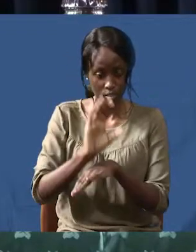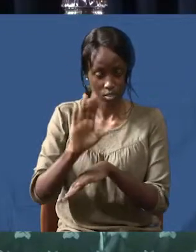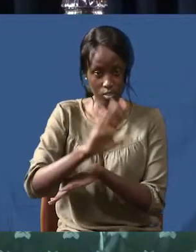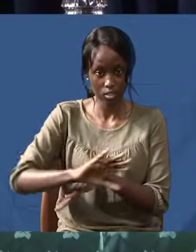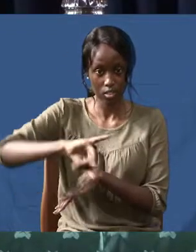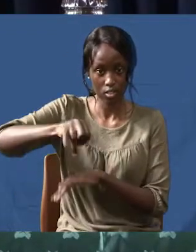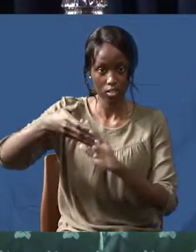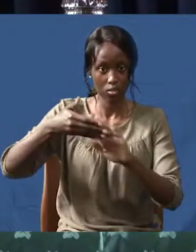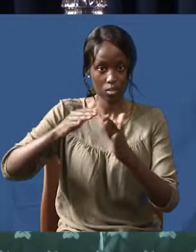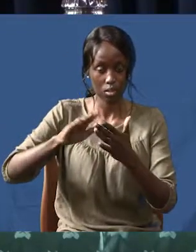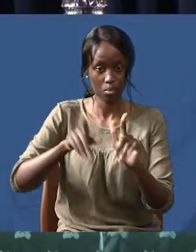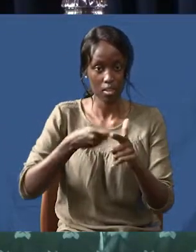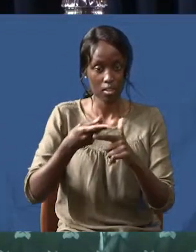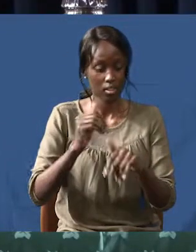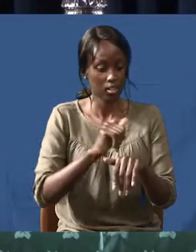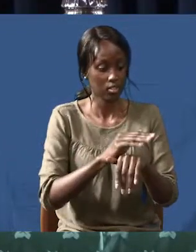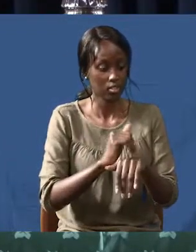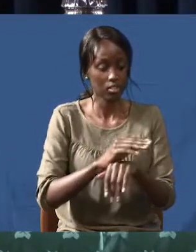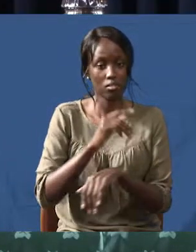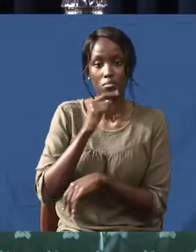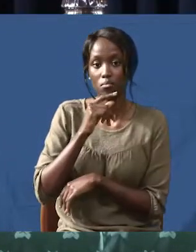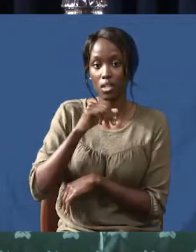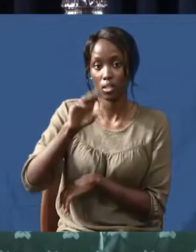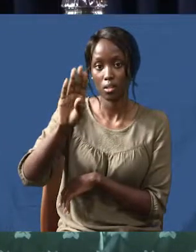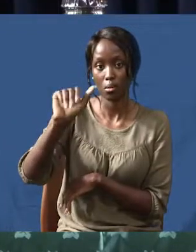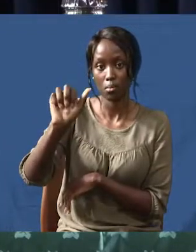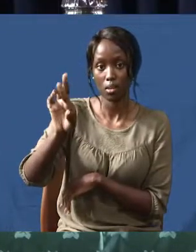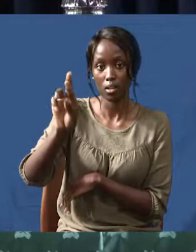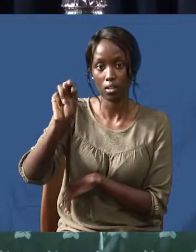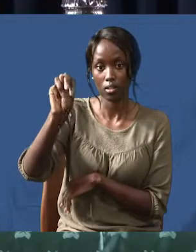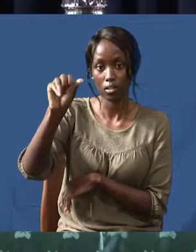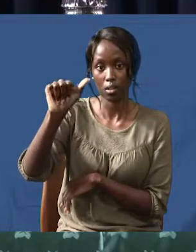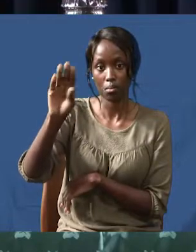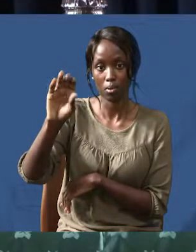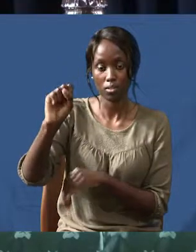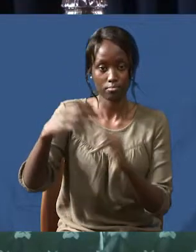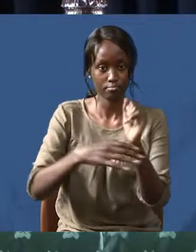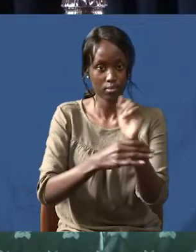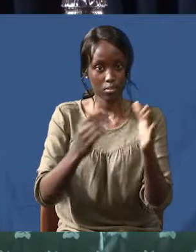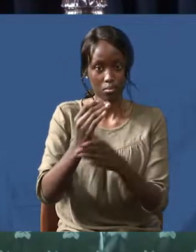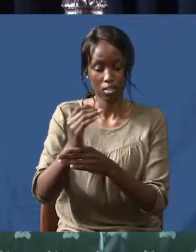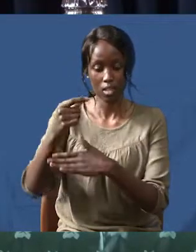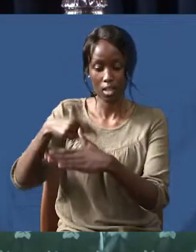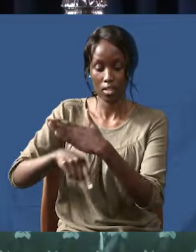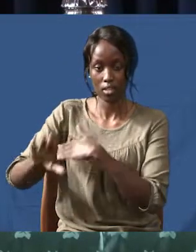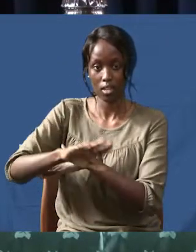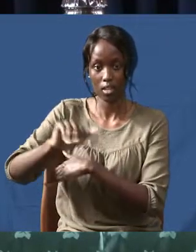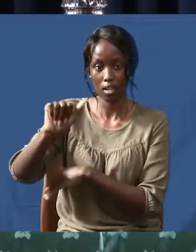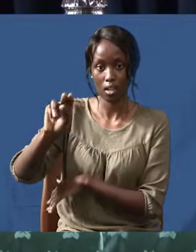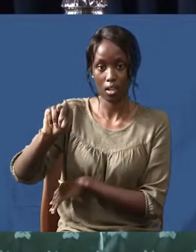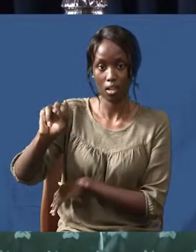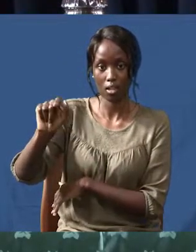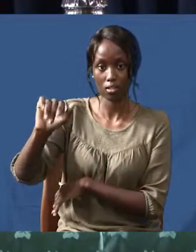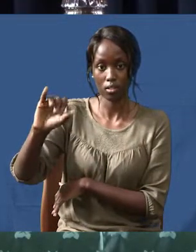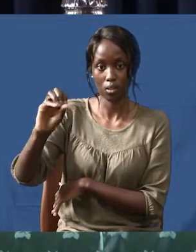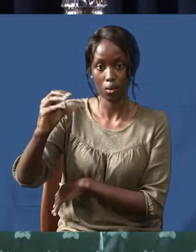sent Barnabas to Antioch. When he arrived and saw what the grace of